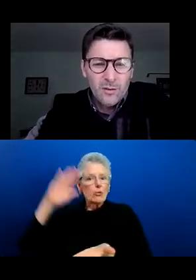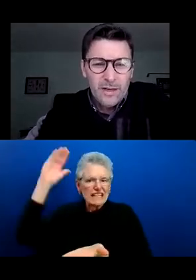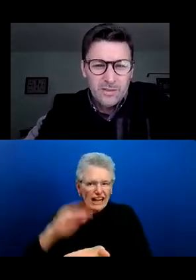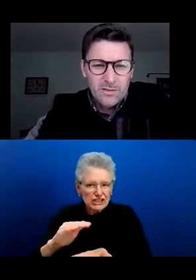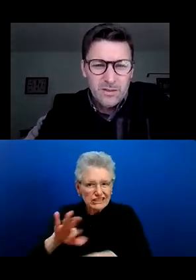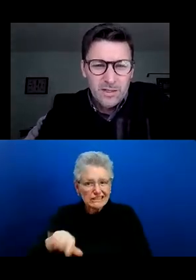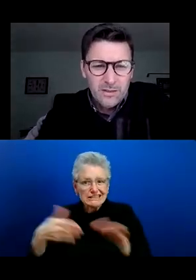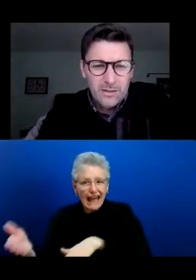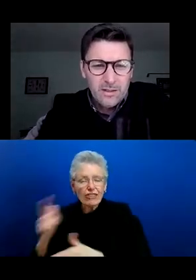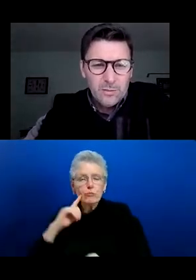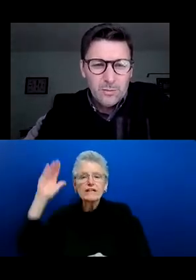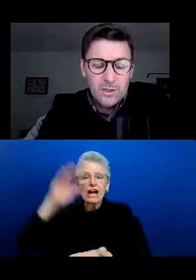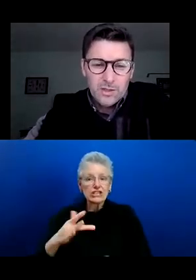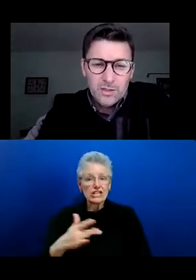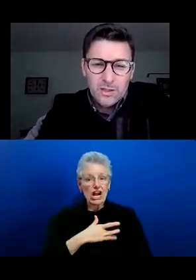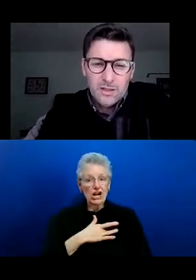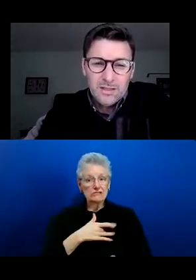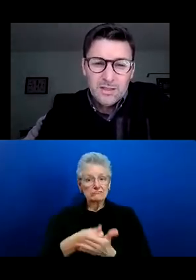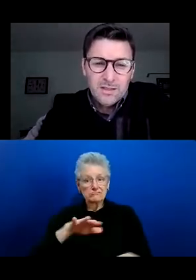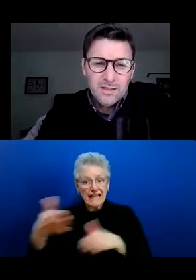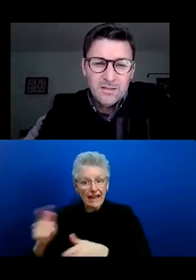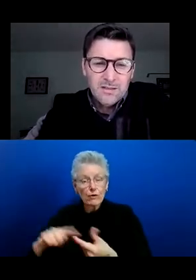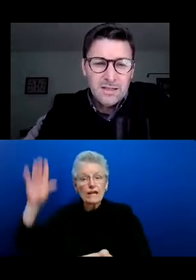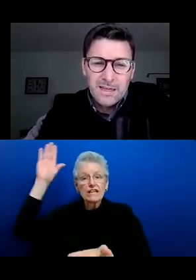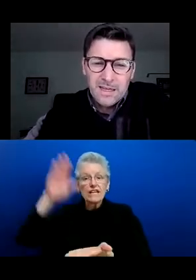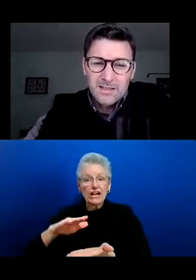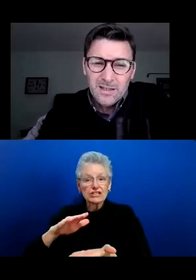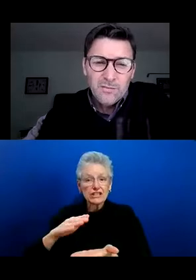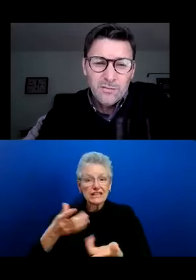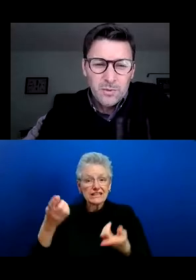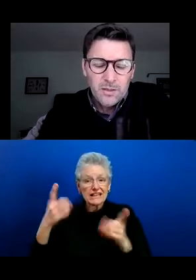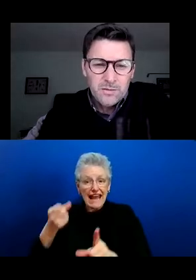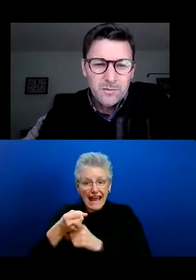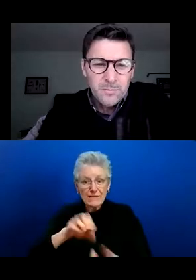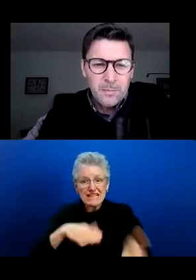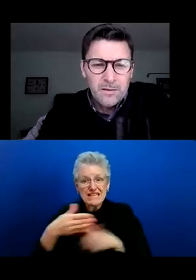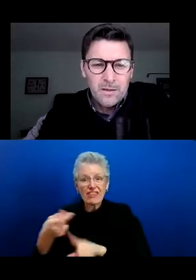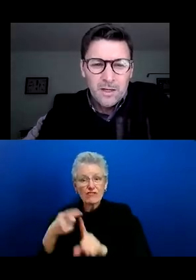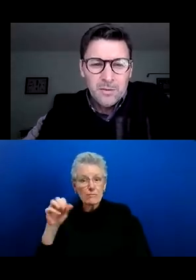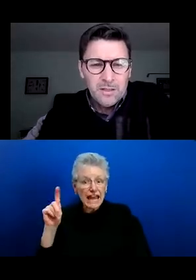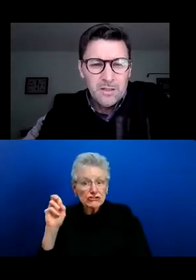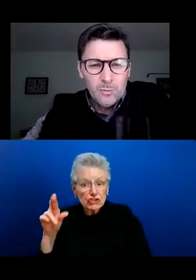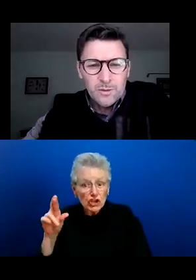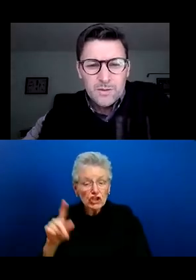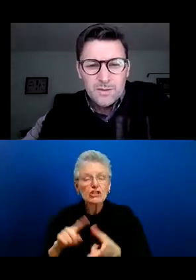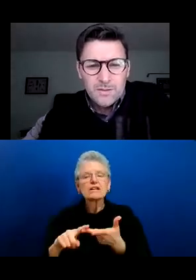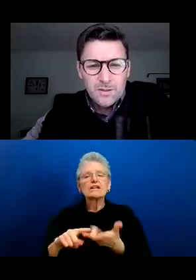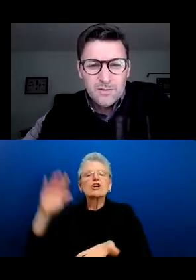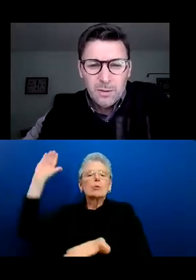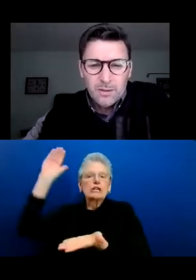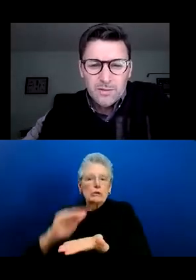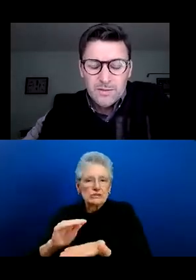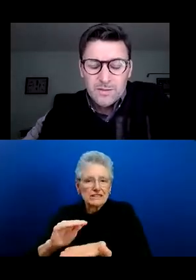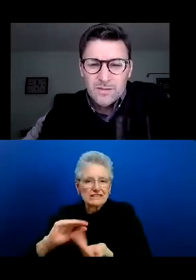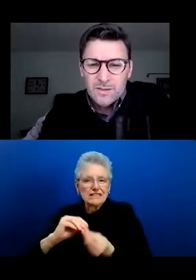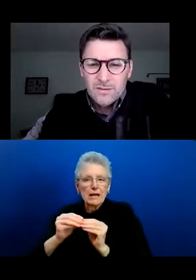in cardiovascular death, reduction in the incidence and death from cancer. It reduces the incidence